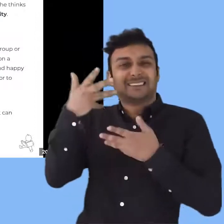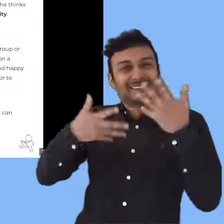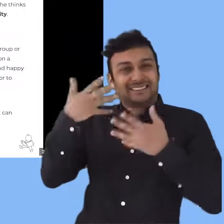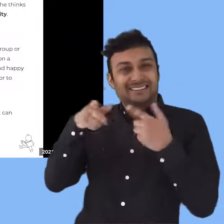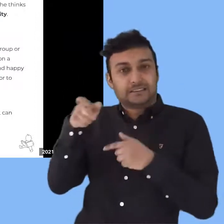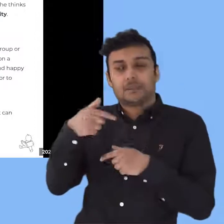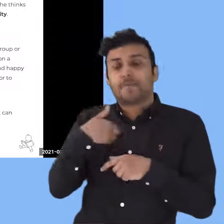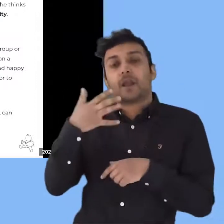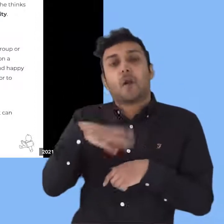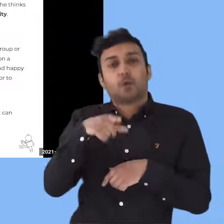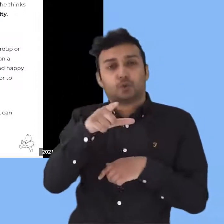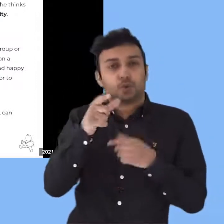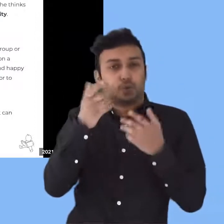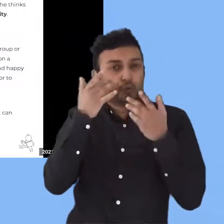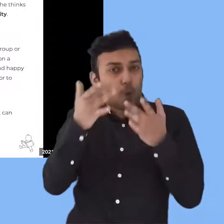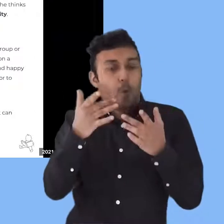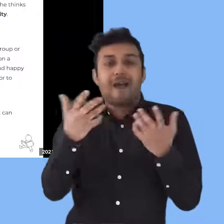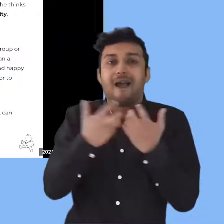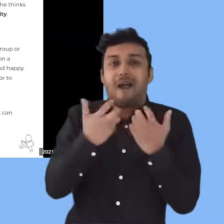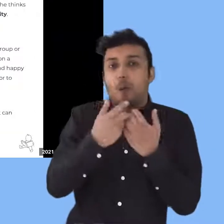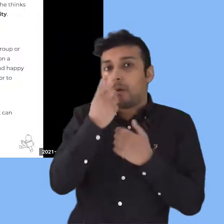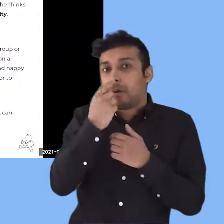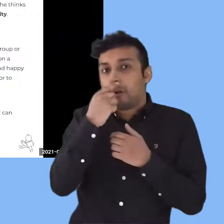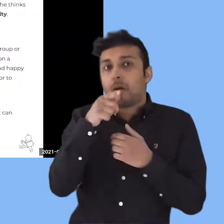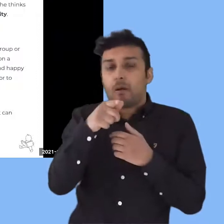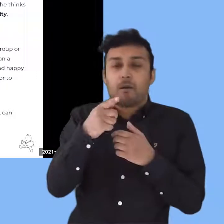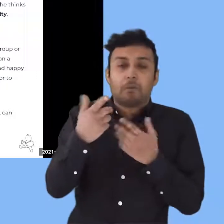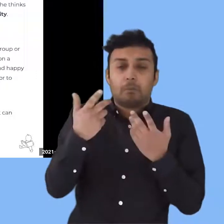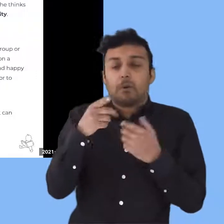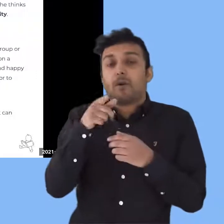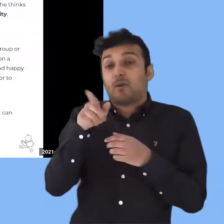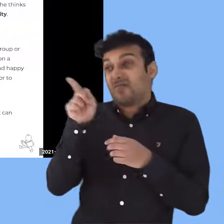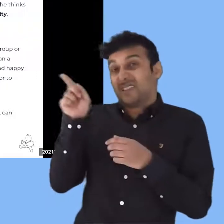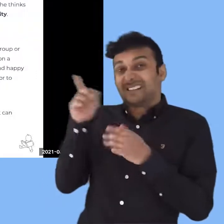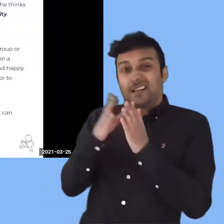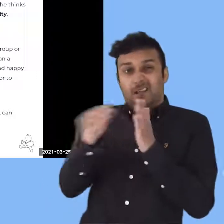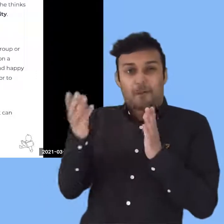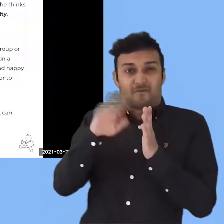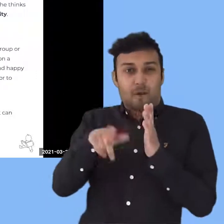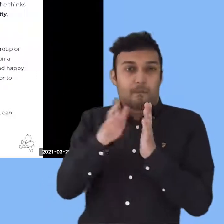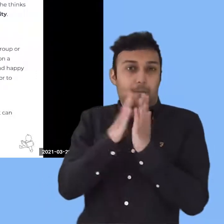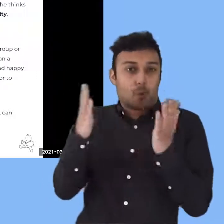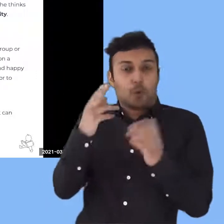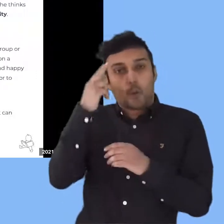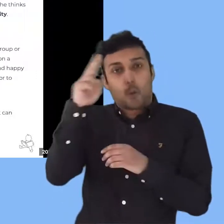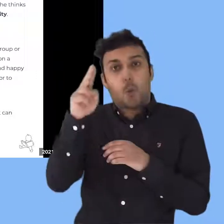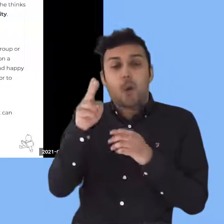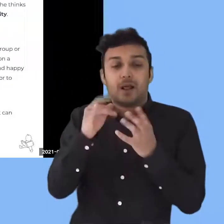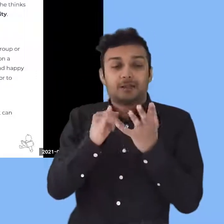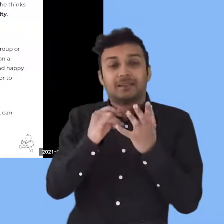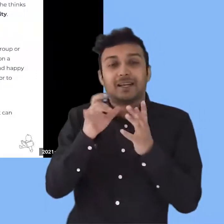want to show you how that might occur in practice, and this is an example from Jane Lane's book. It's called Speedy Joe.